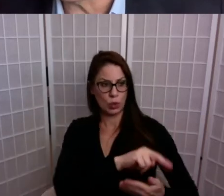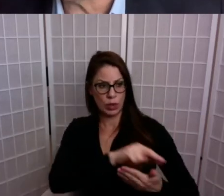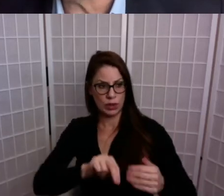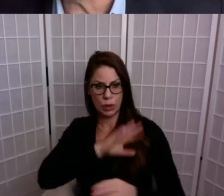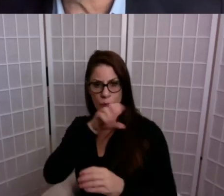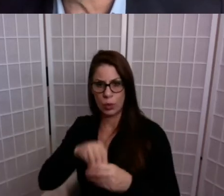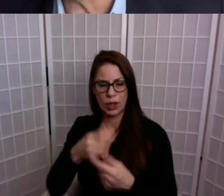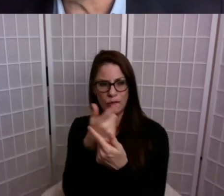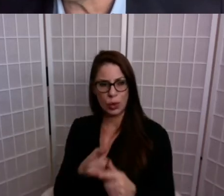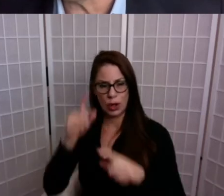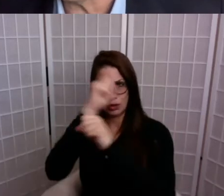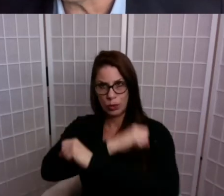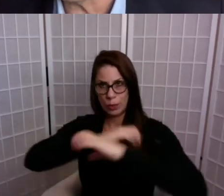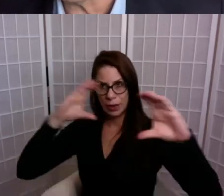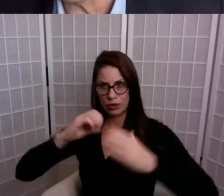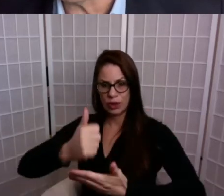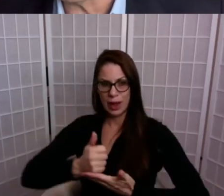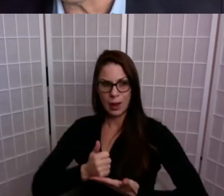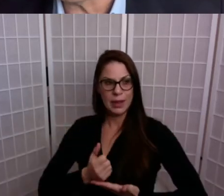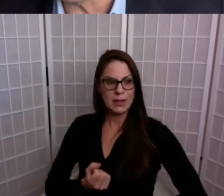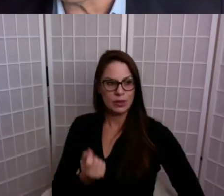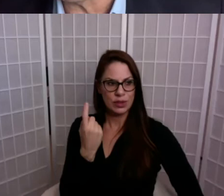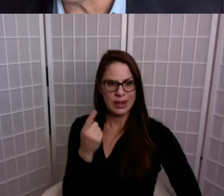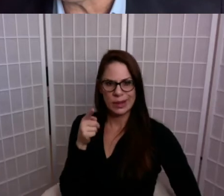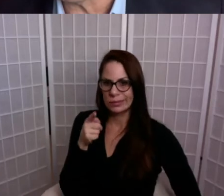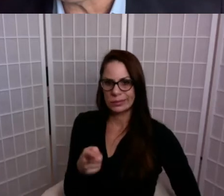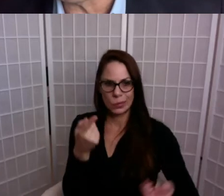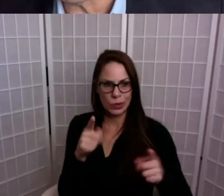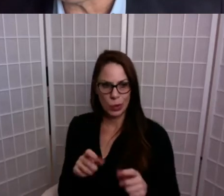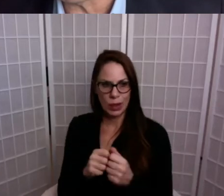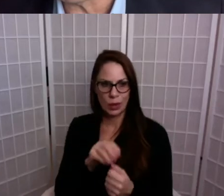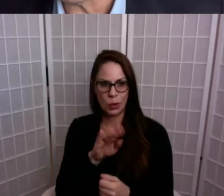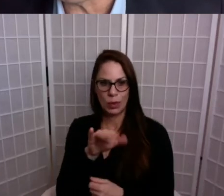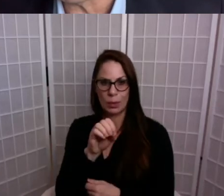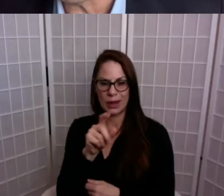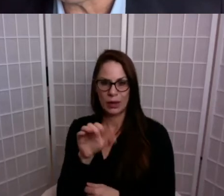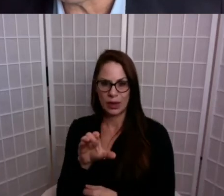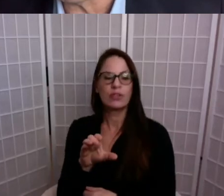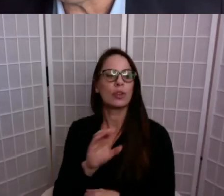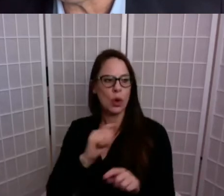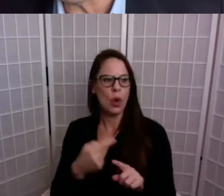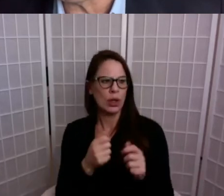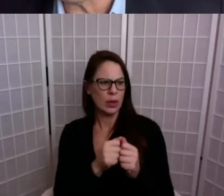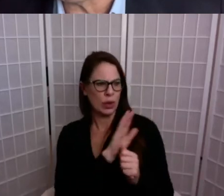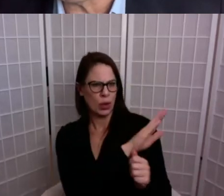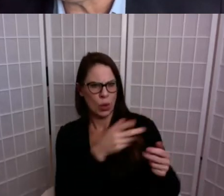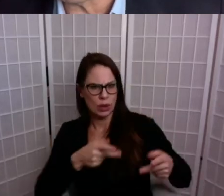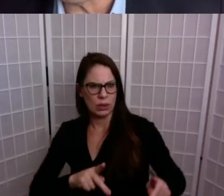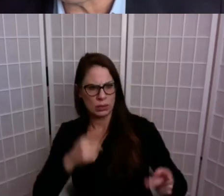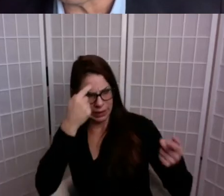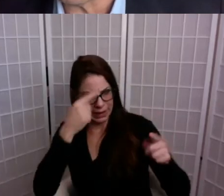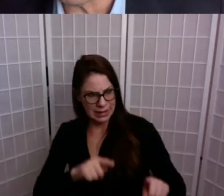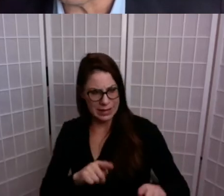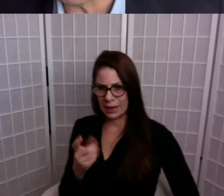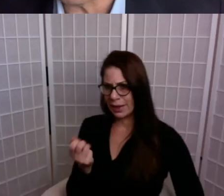picture to try to help us understand this picture of what's going on with biologics. So only with your consent, and Dr. Barth and I don't have any of